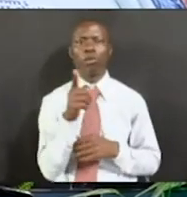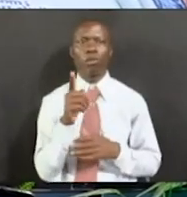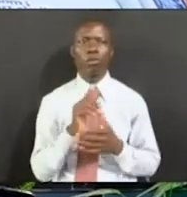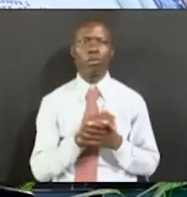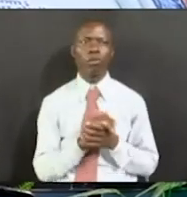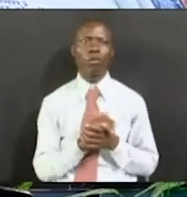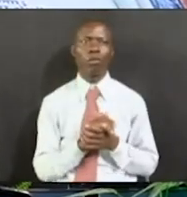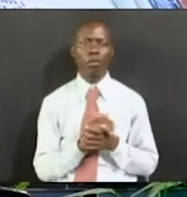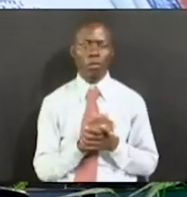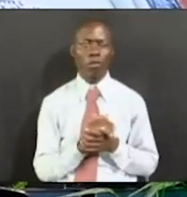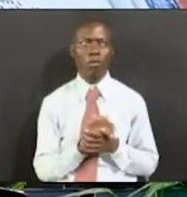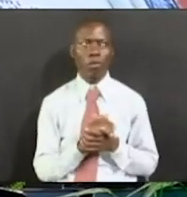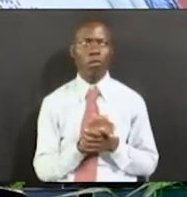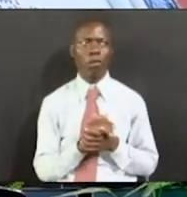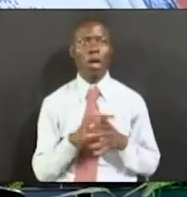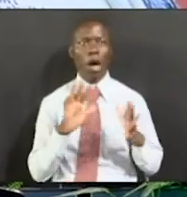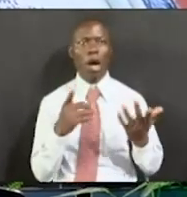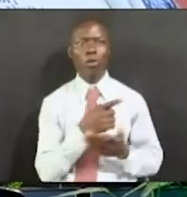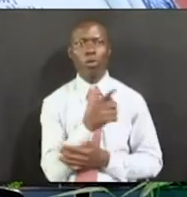How do you use it?